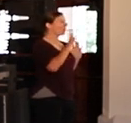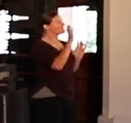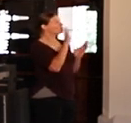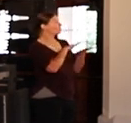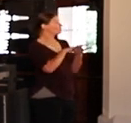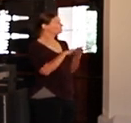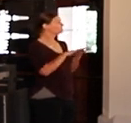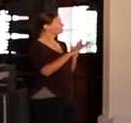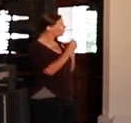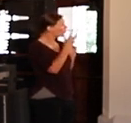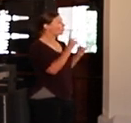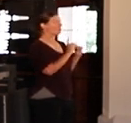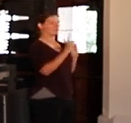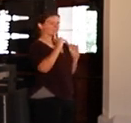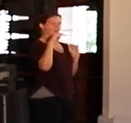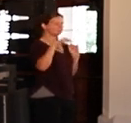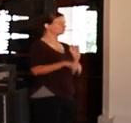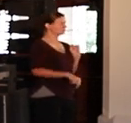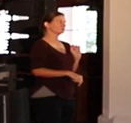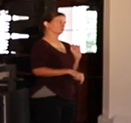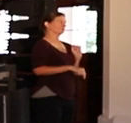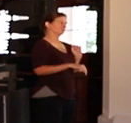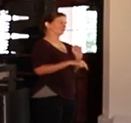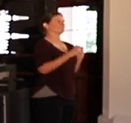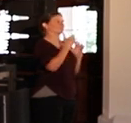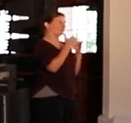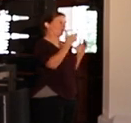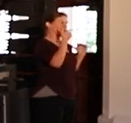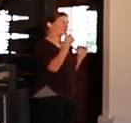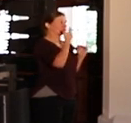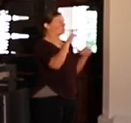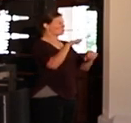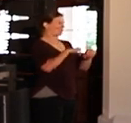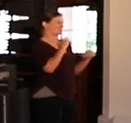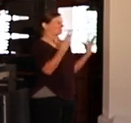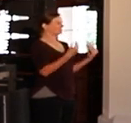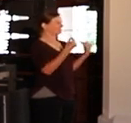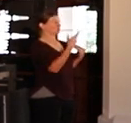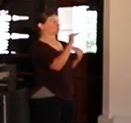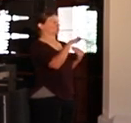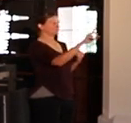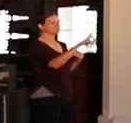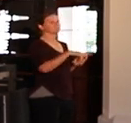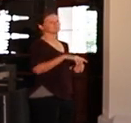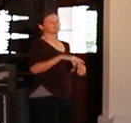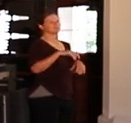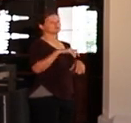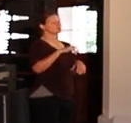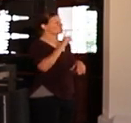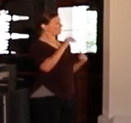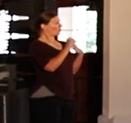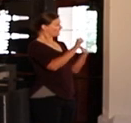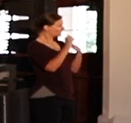warm, but this is it's an awful lot less humid than it normally is. So when the